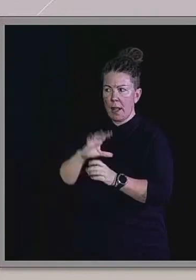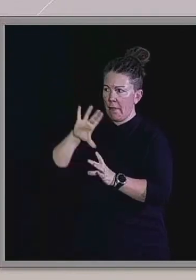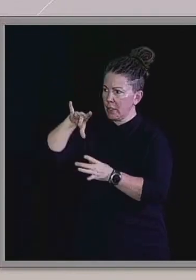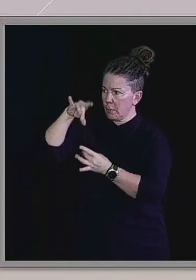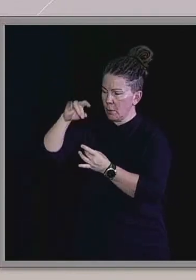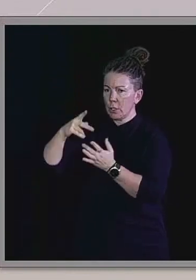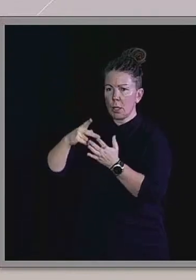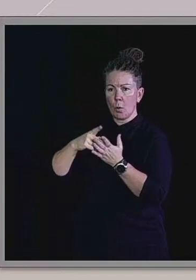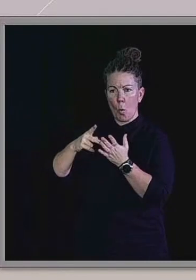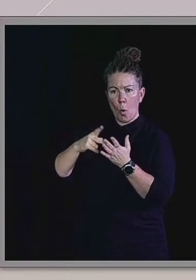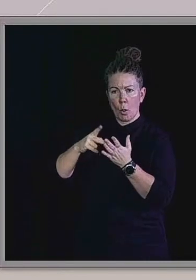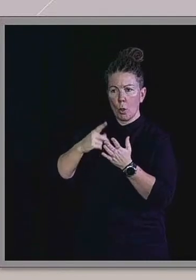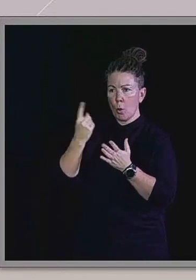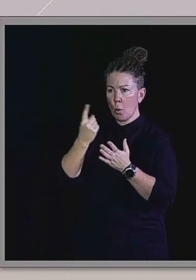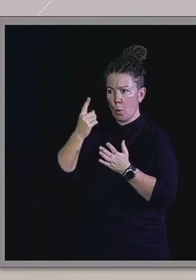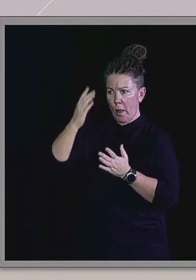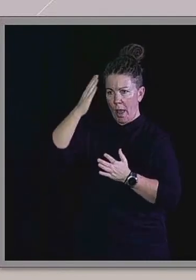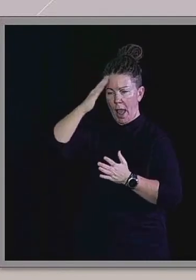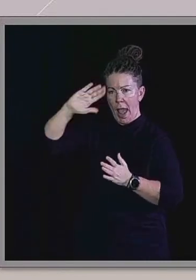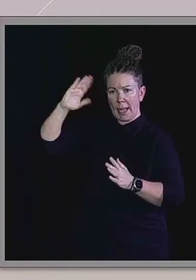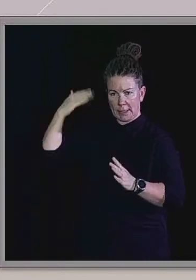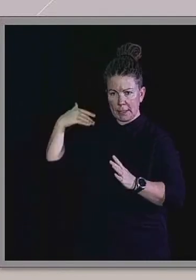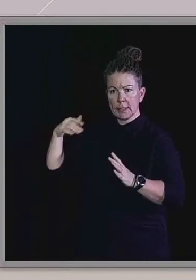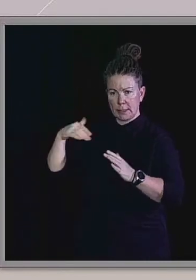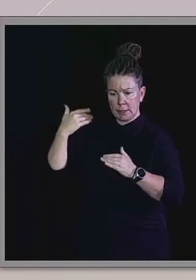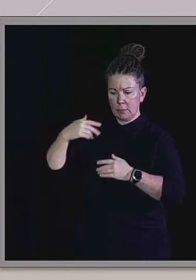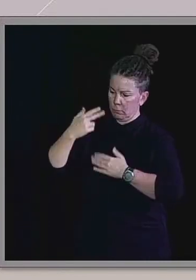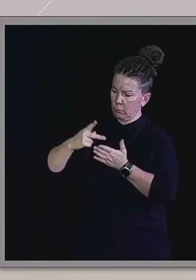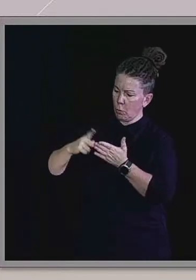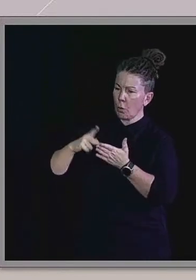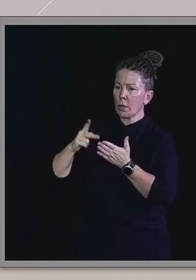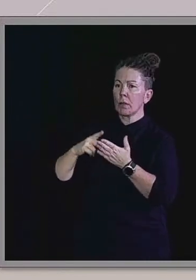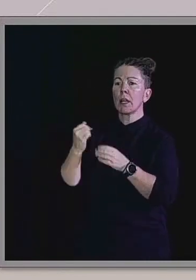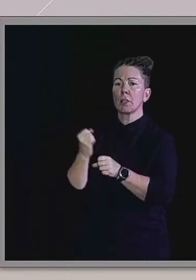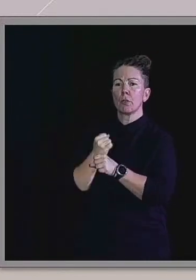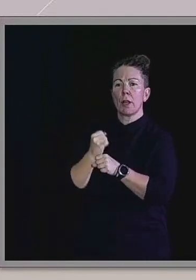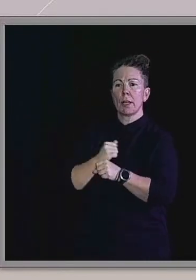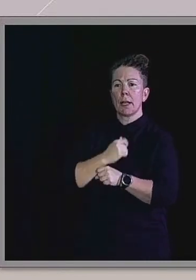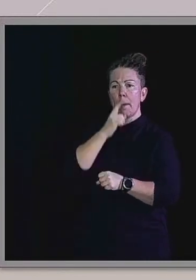country before they created Ngarangale, Aboriginal people. And